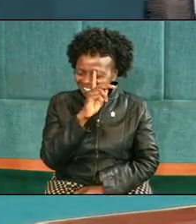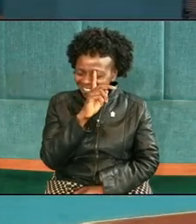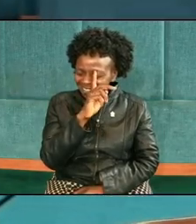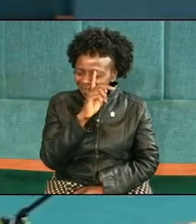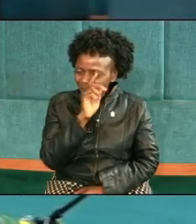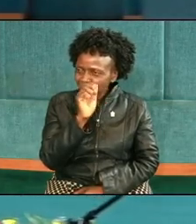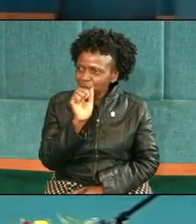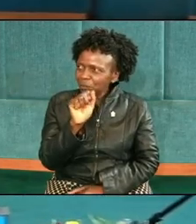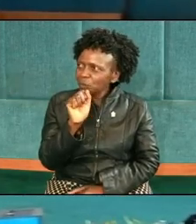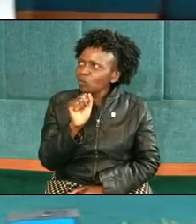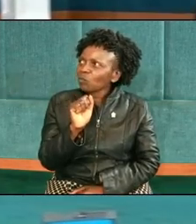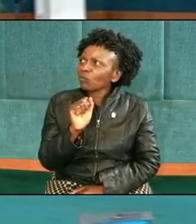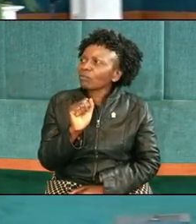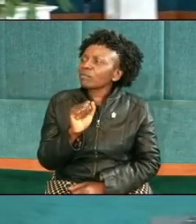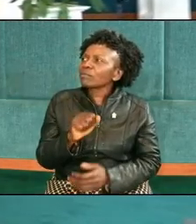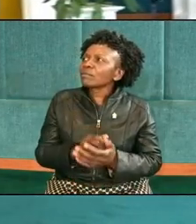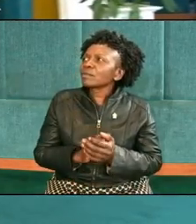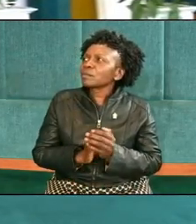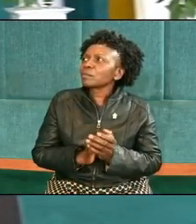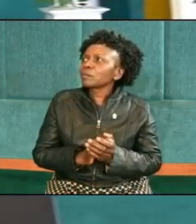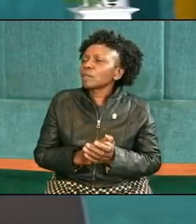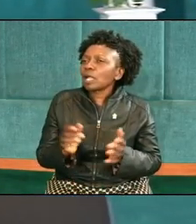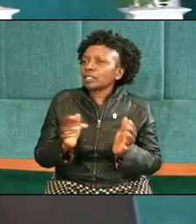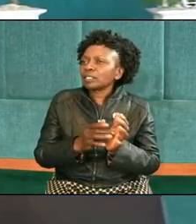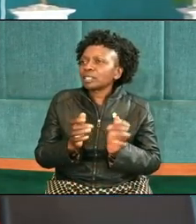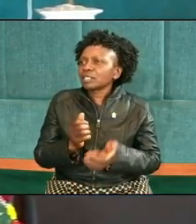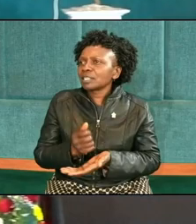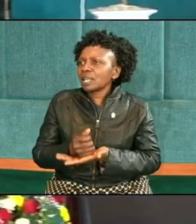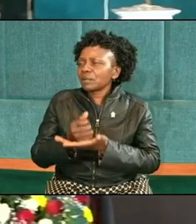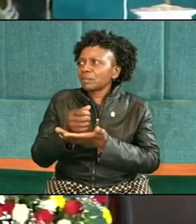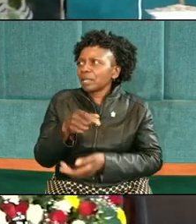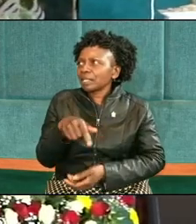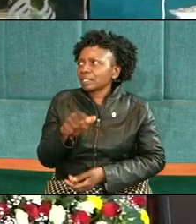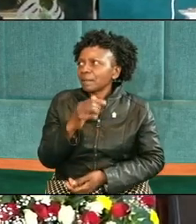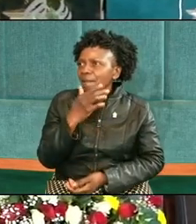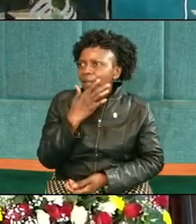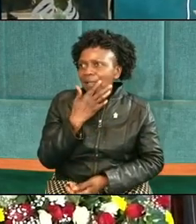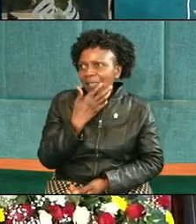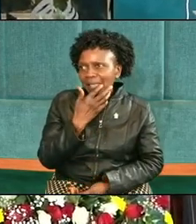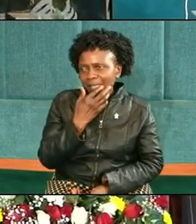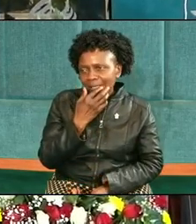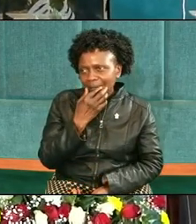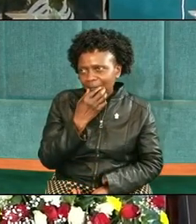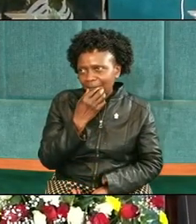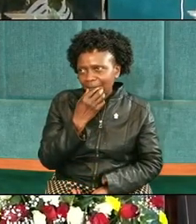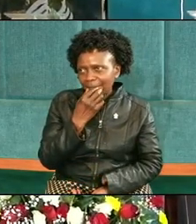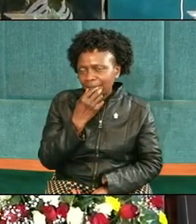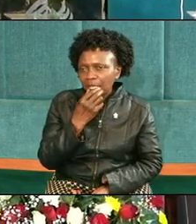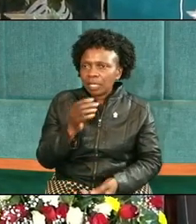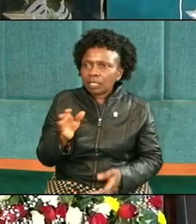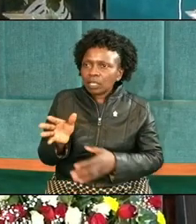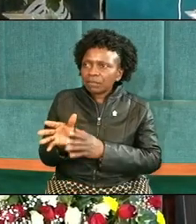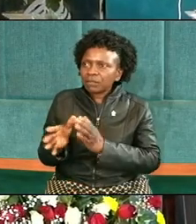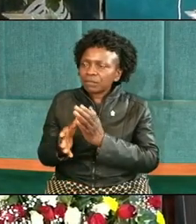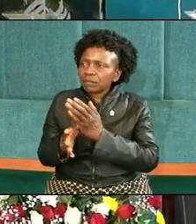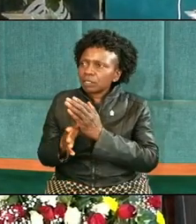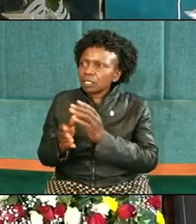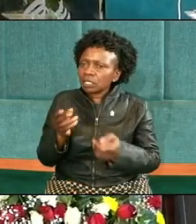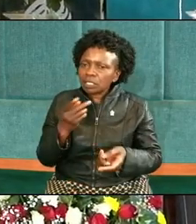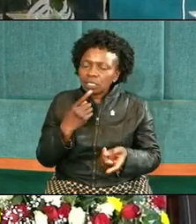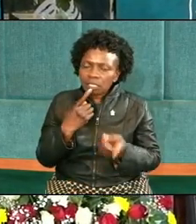Lord. Oh, Jesus, help us. Help us. What if that fish says, no, no, no, no, no, no. That man, not in the